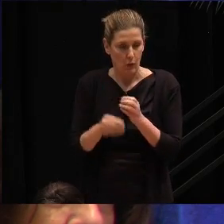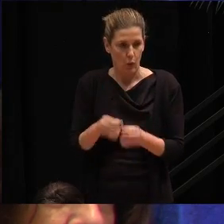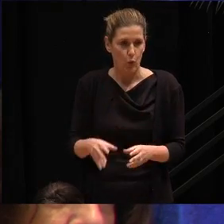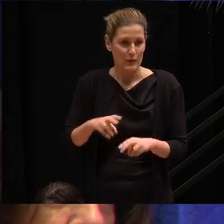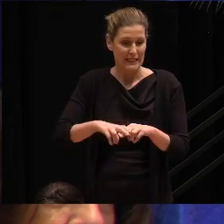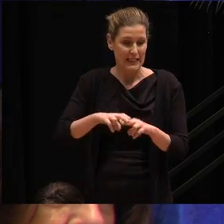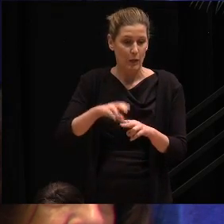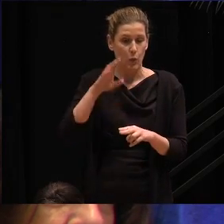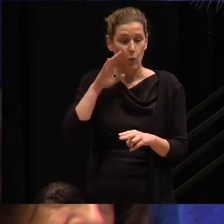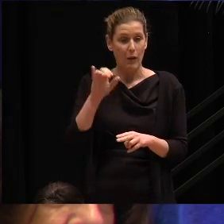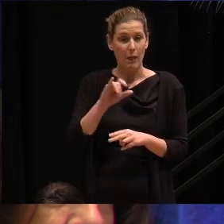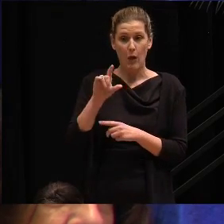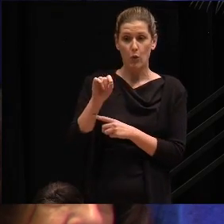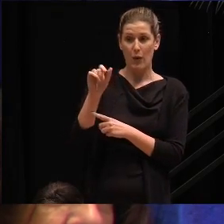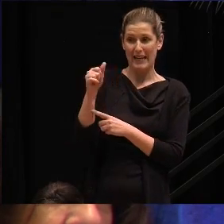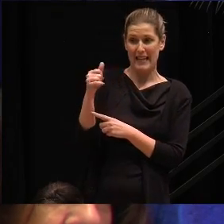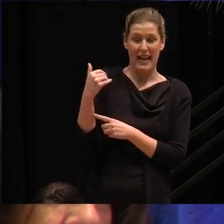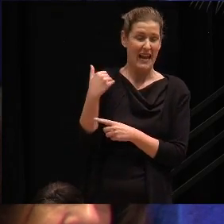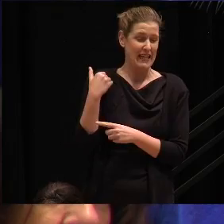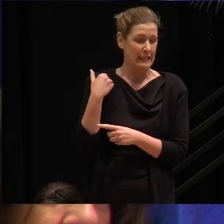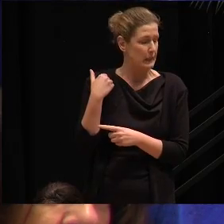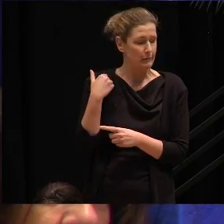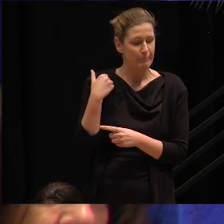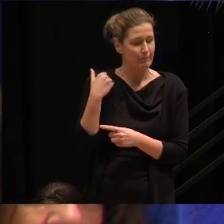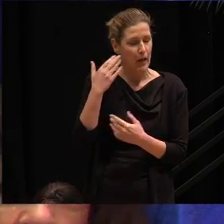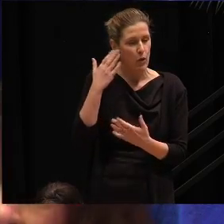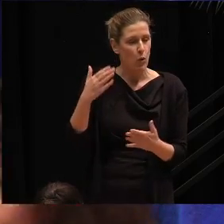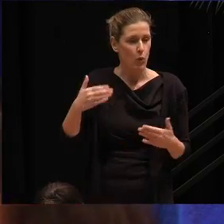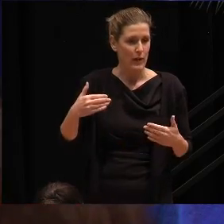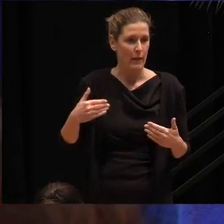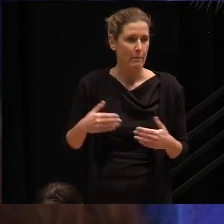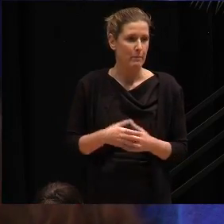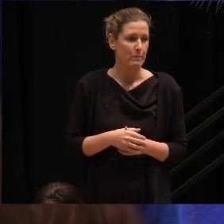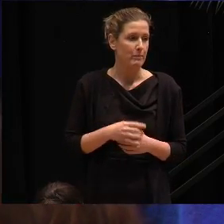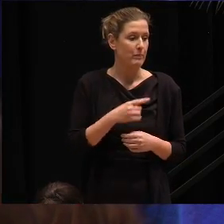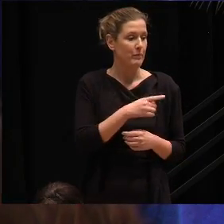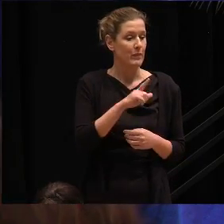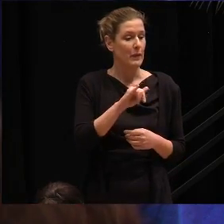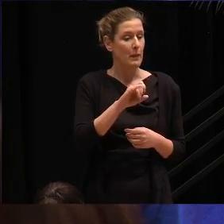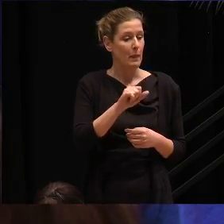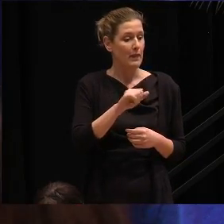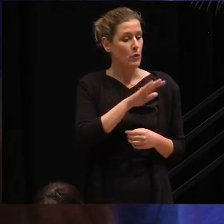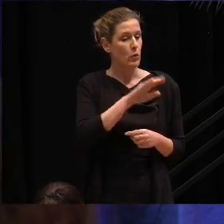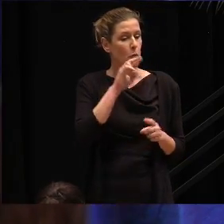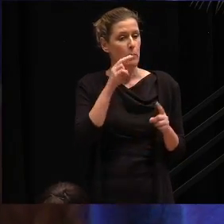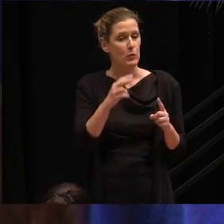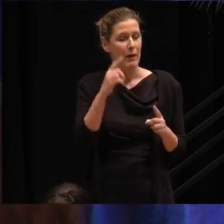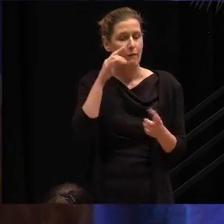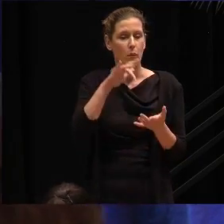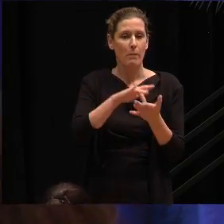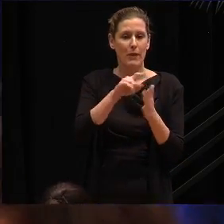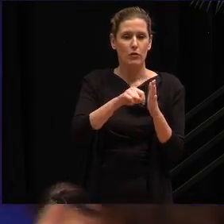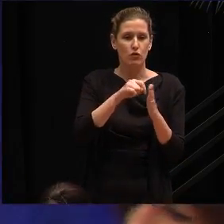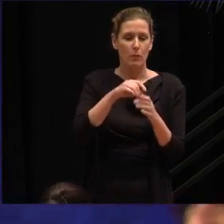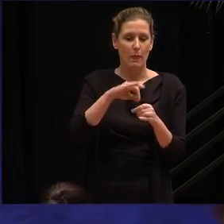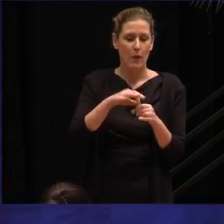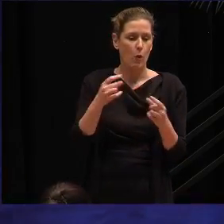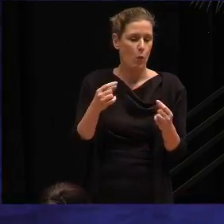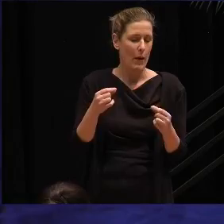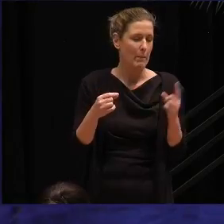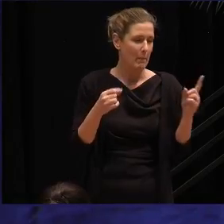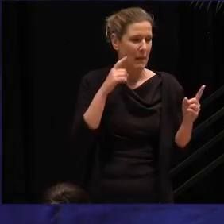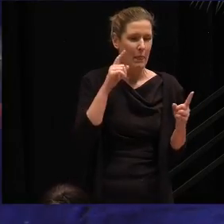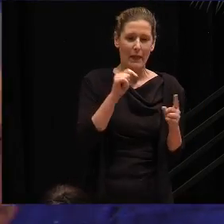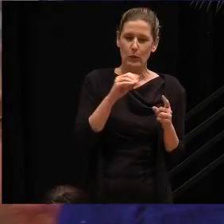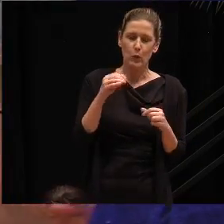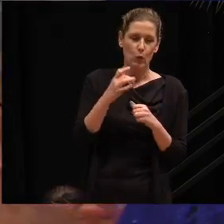like 2010? I'm not so sure yet. Lisa Pelosi, how do you see the outlook for the midterm elections? I think it's still a little too early